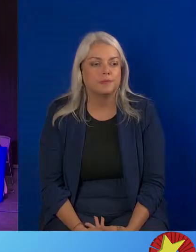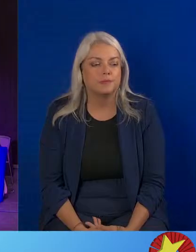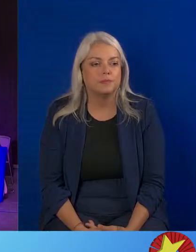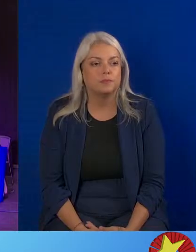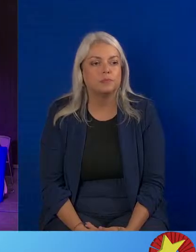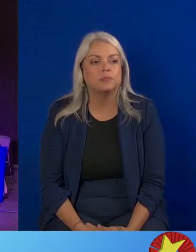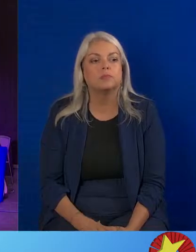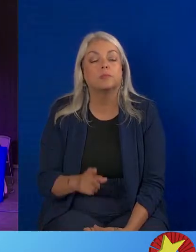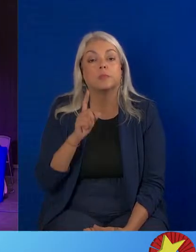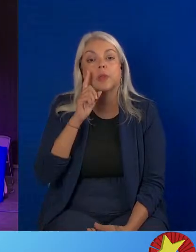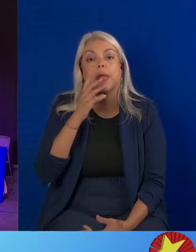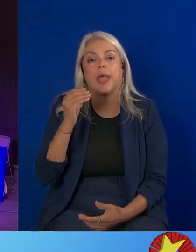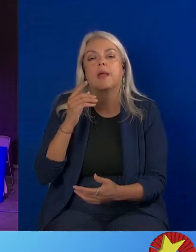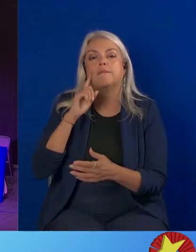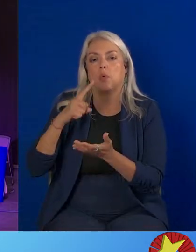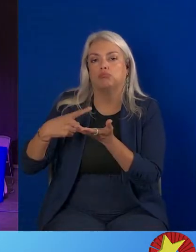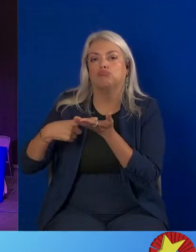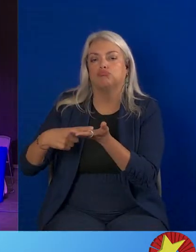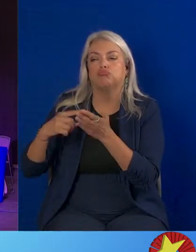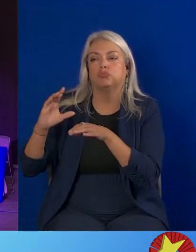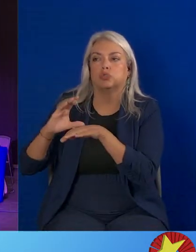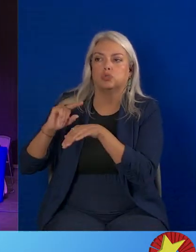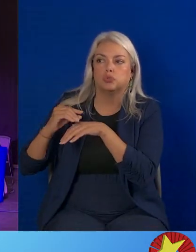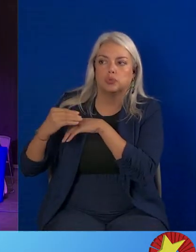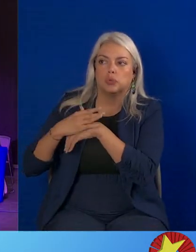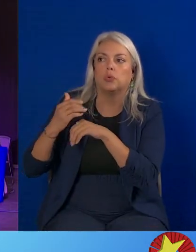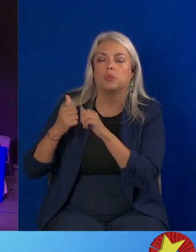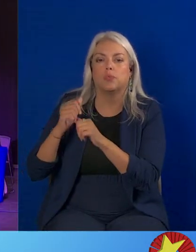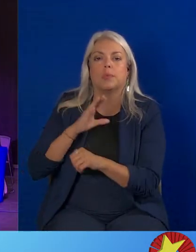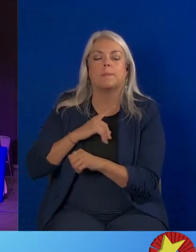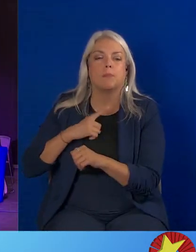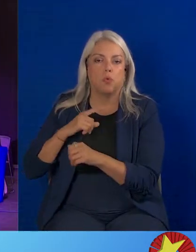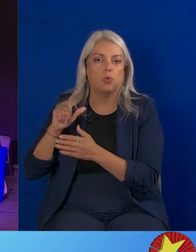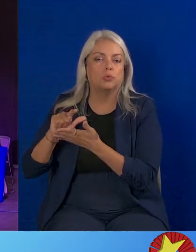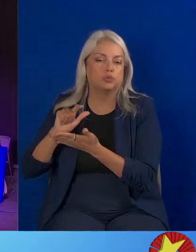and for consultation with the board's attorney.